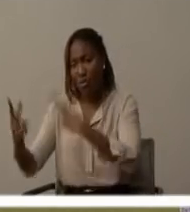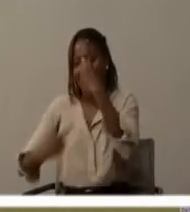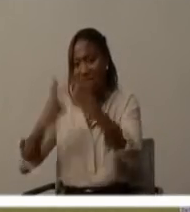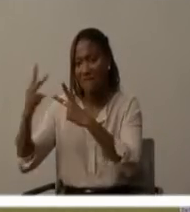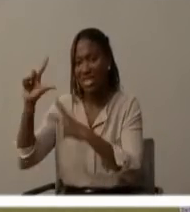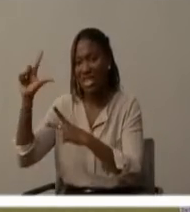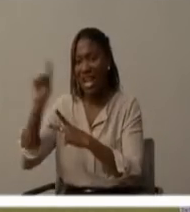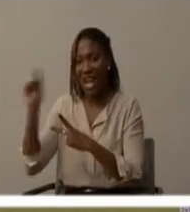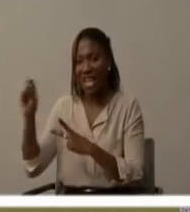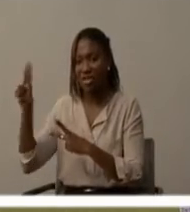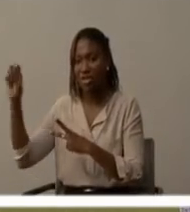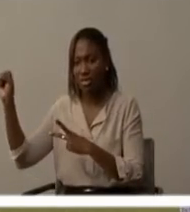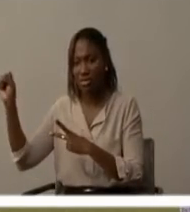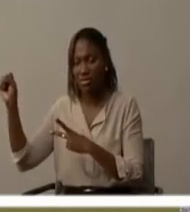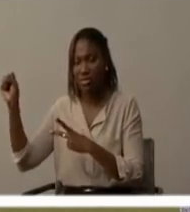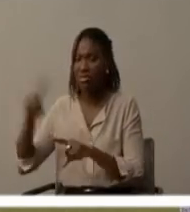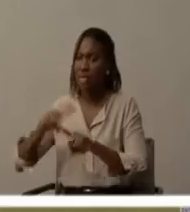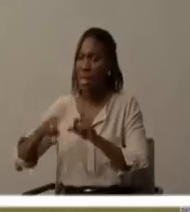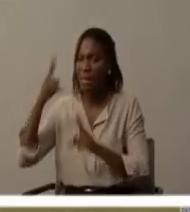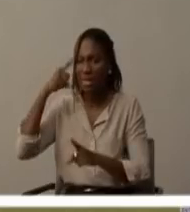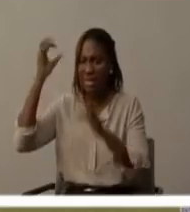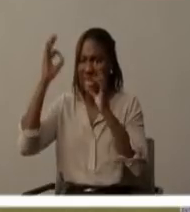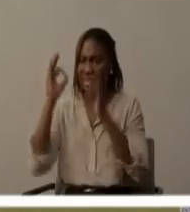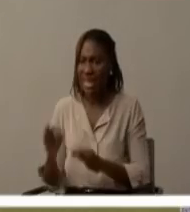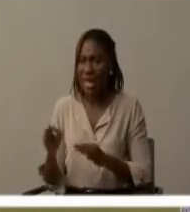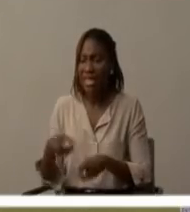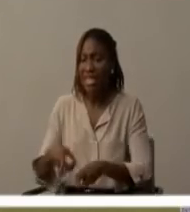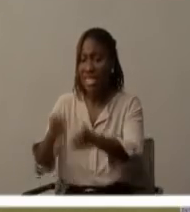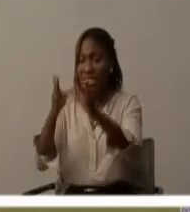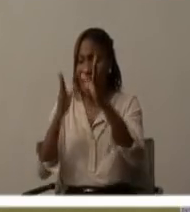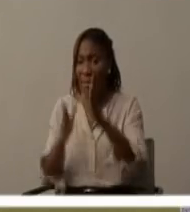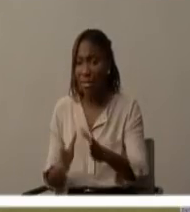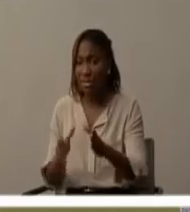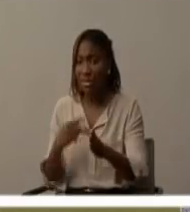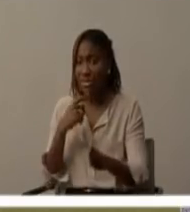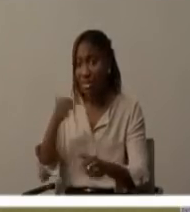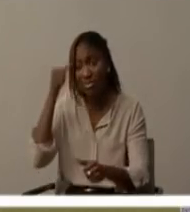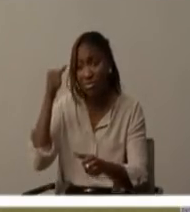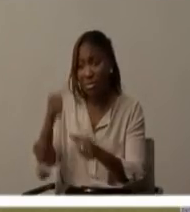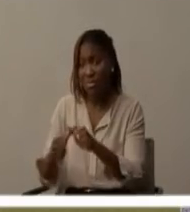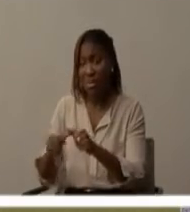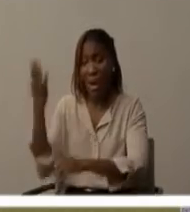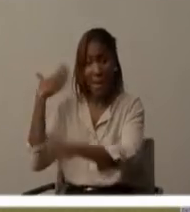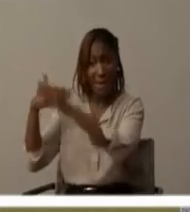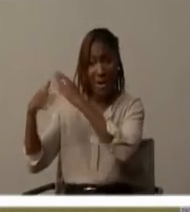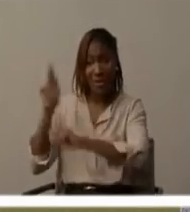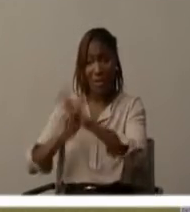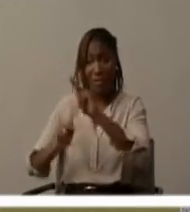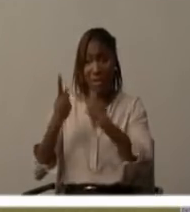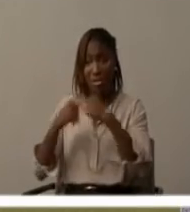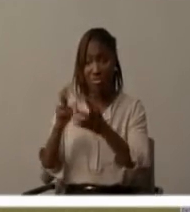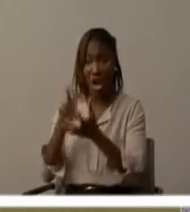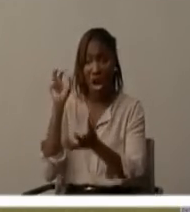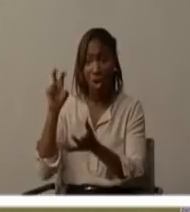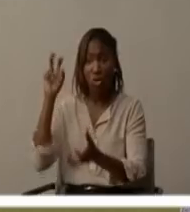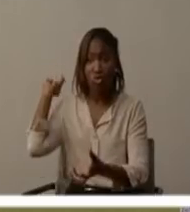"Rabbi, it is not long since the Jews wanted to stone you. Are you going back